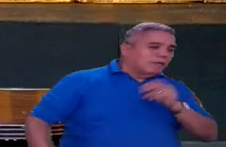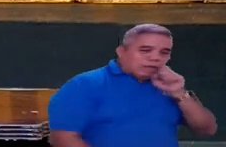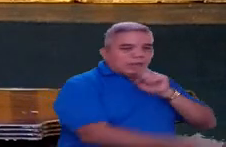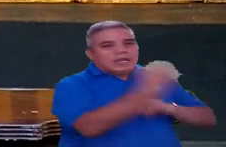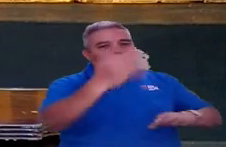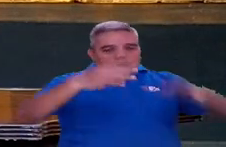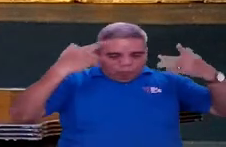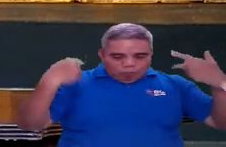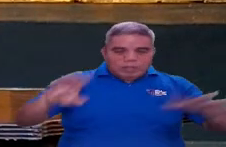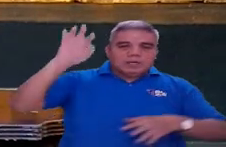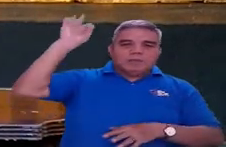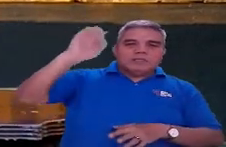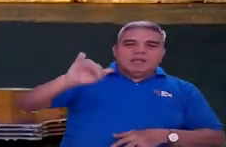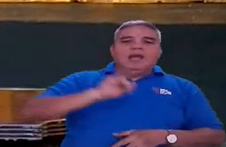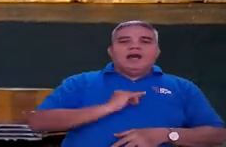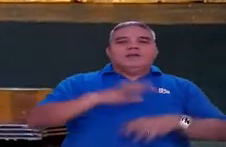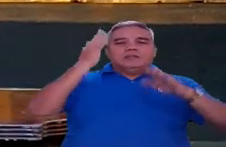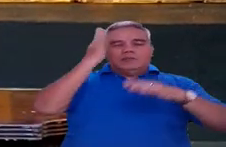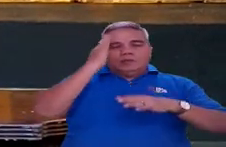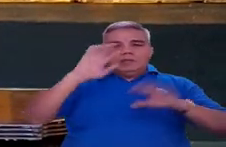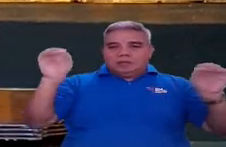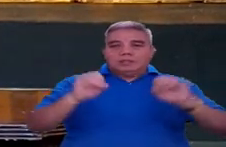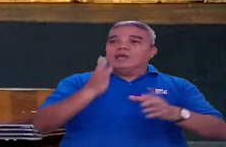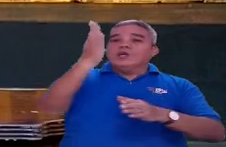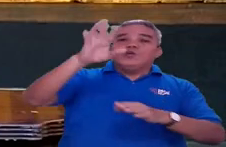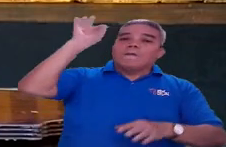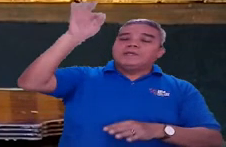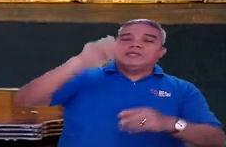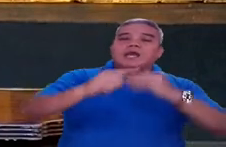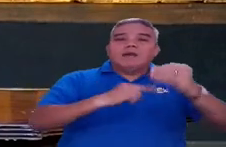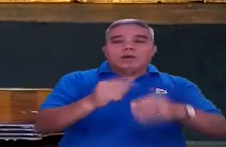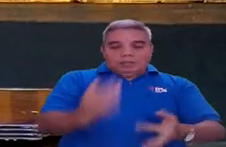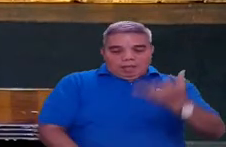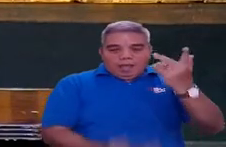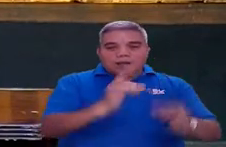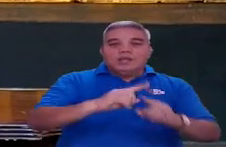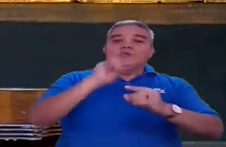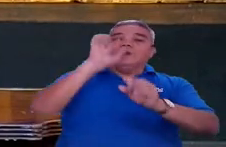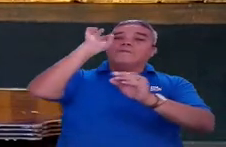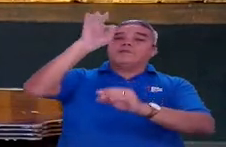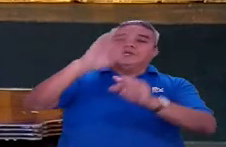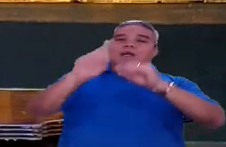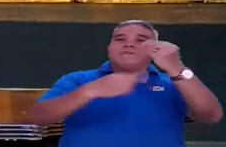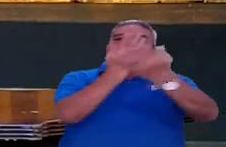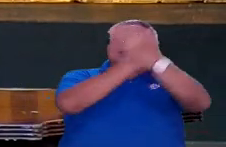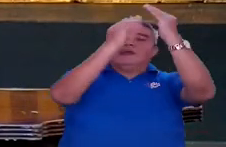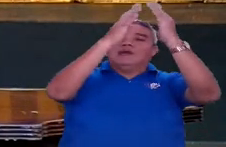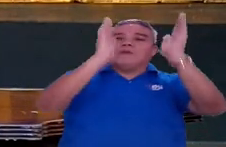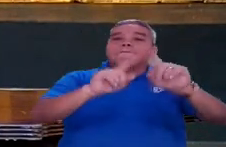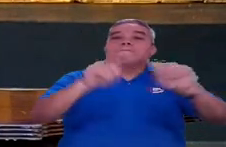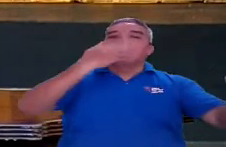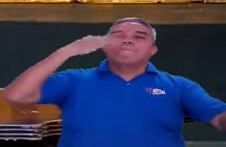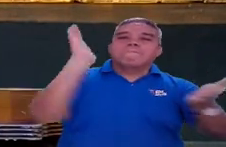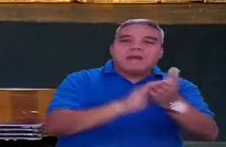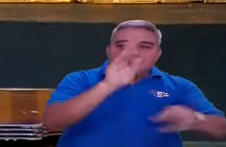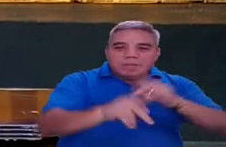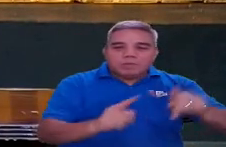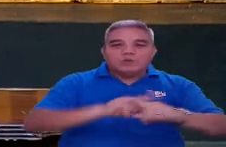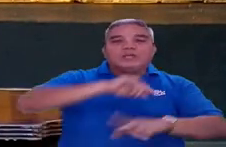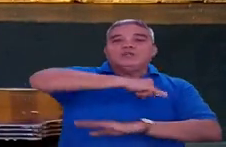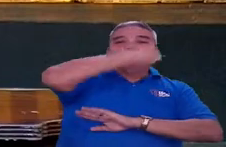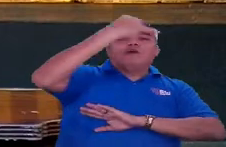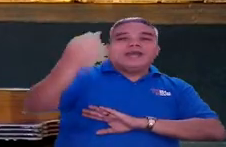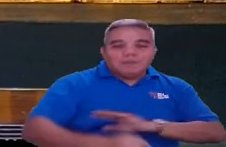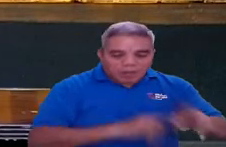on. Finish the preaching. I already know that. You're preaching about hell. You're preaching about heaven. You're going to invite people. You're going to